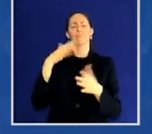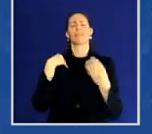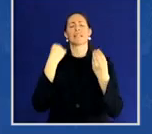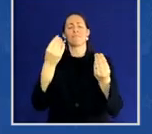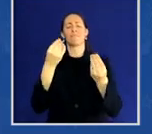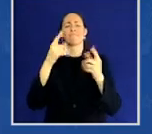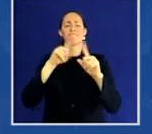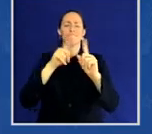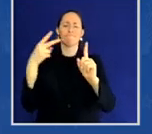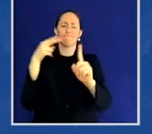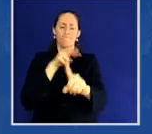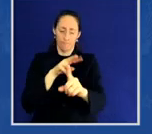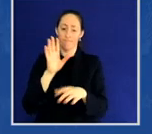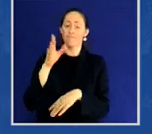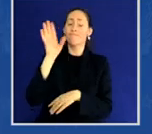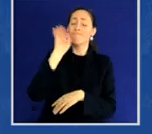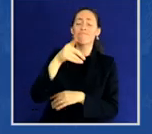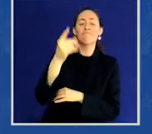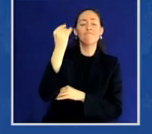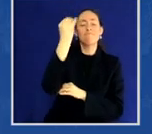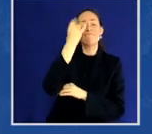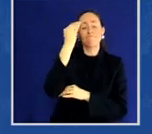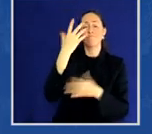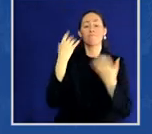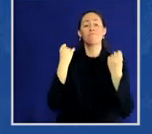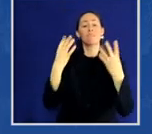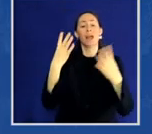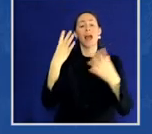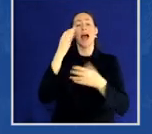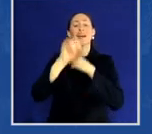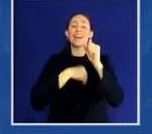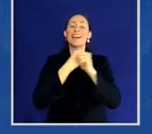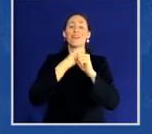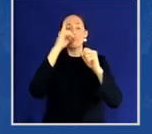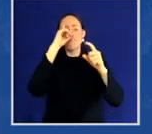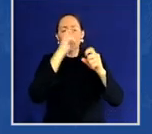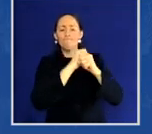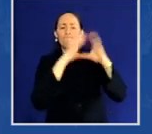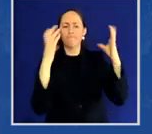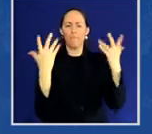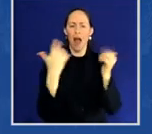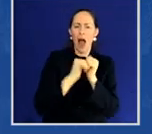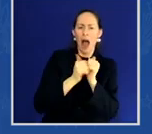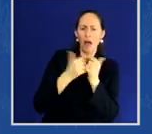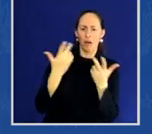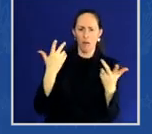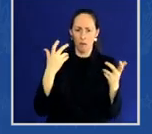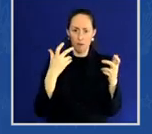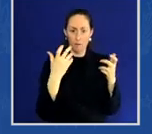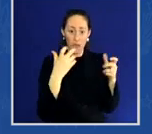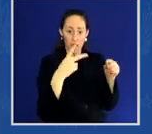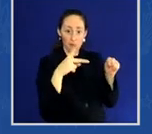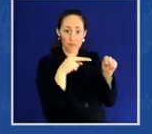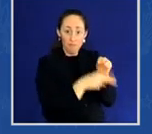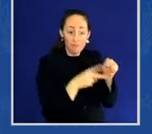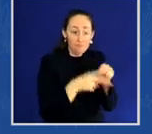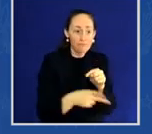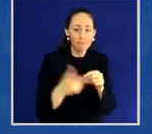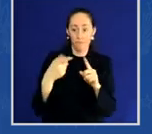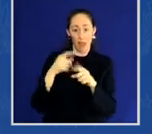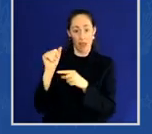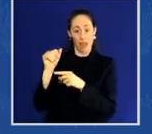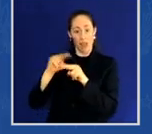to cut funding for Amtrak, because cutting funding for Amtrak would be a disaster for our environment and our